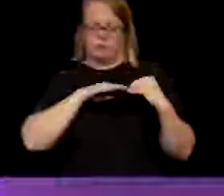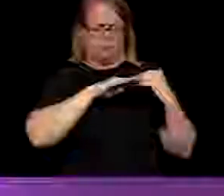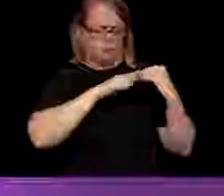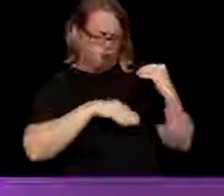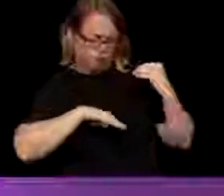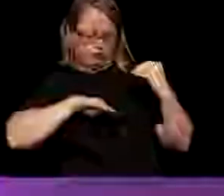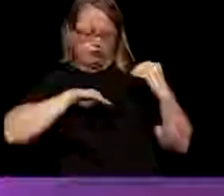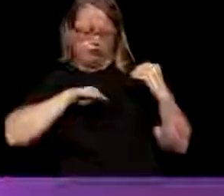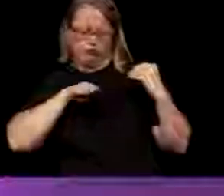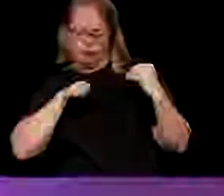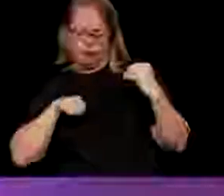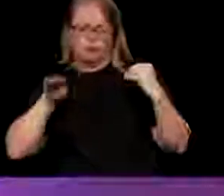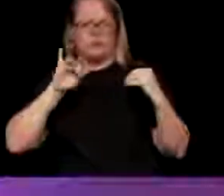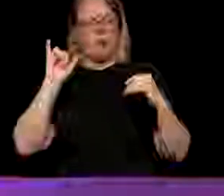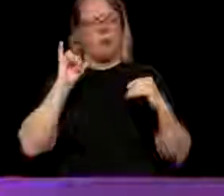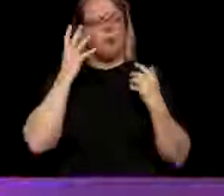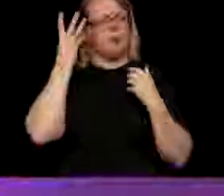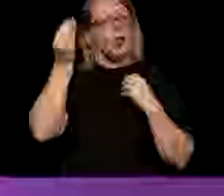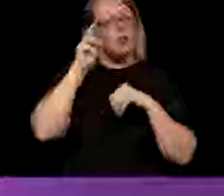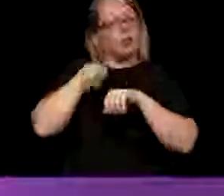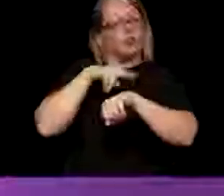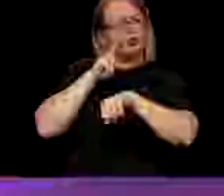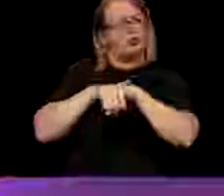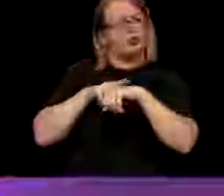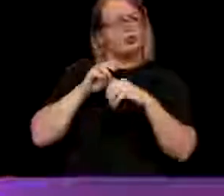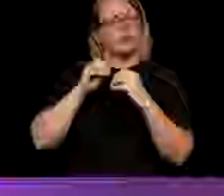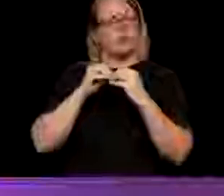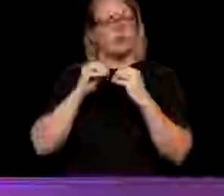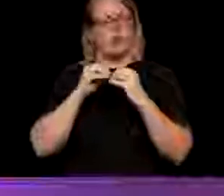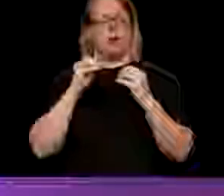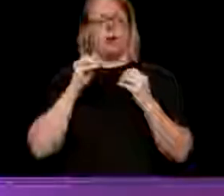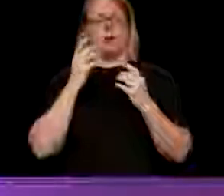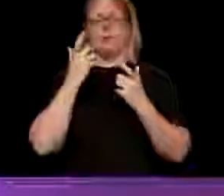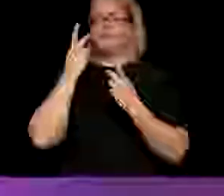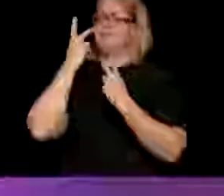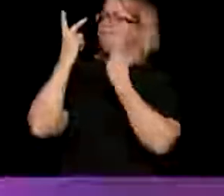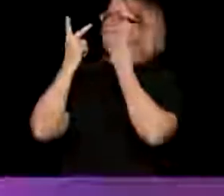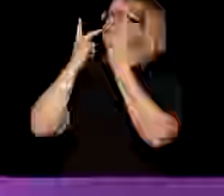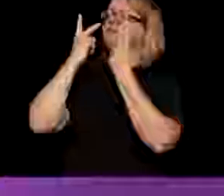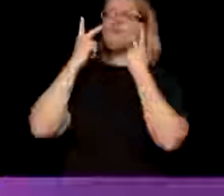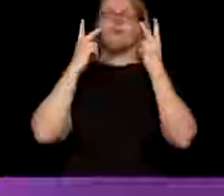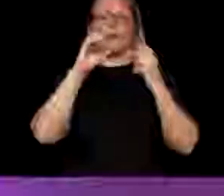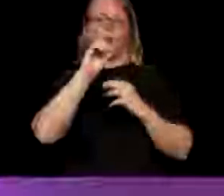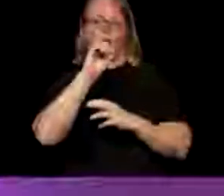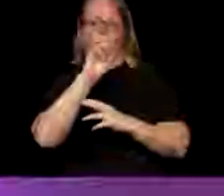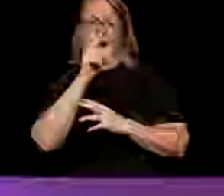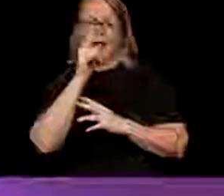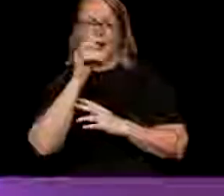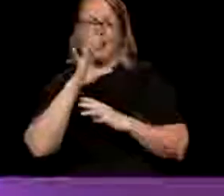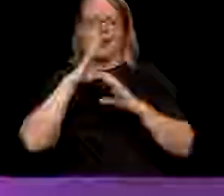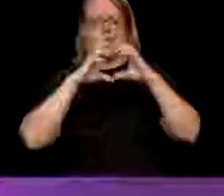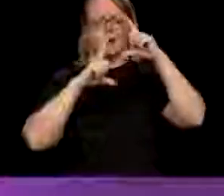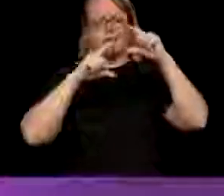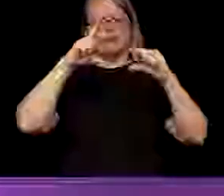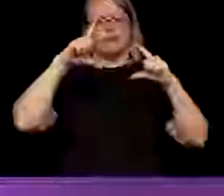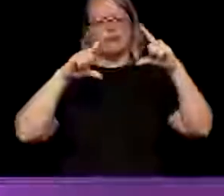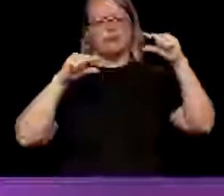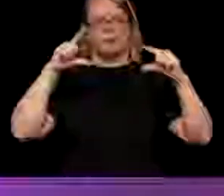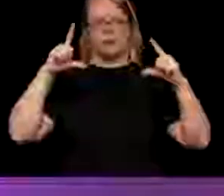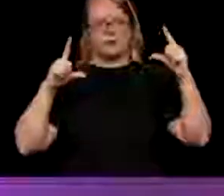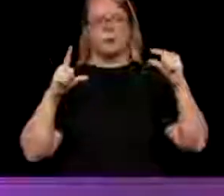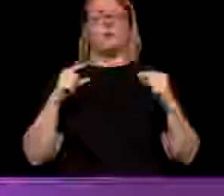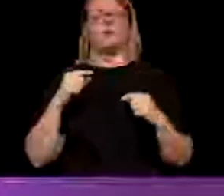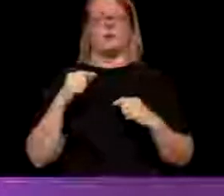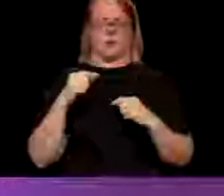want to have some areas a little higher, some a little lower, give it a nice variation. I want to put on my second coat and